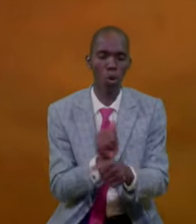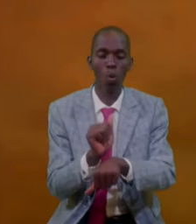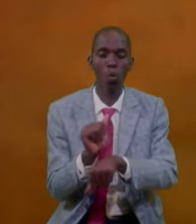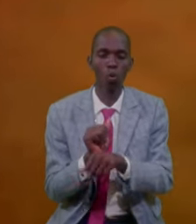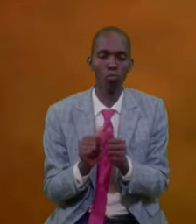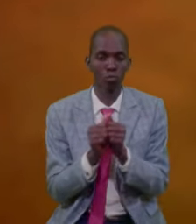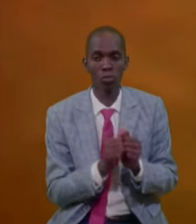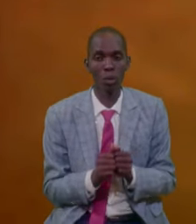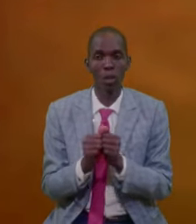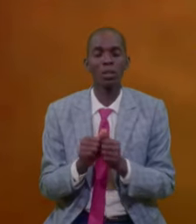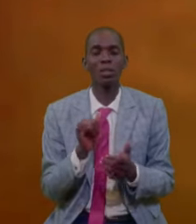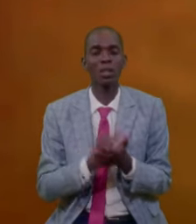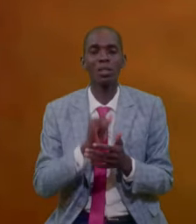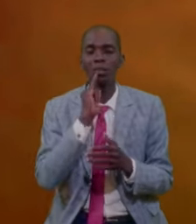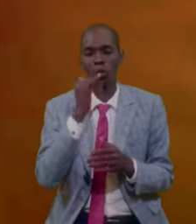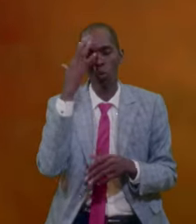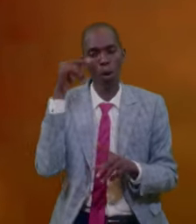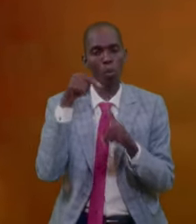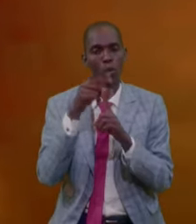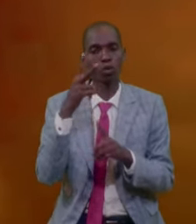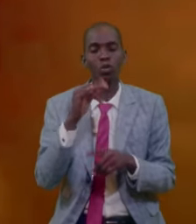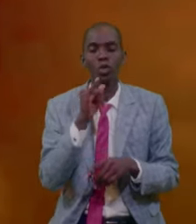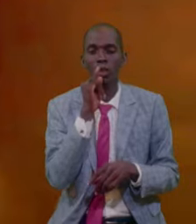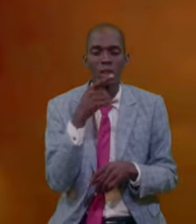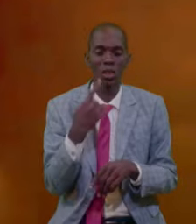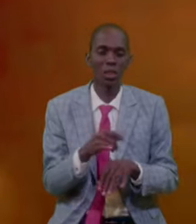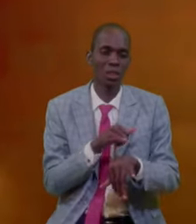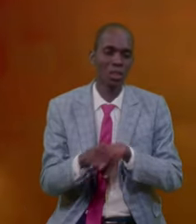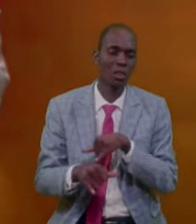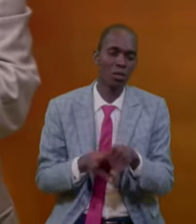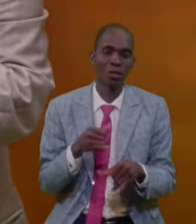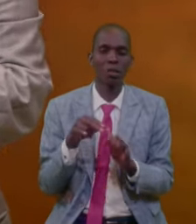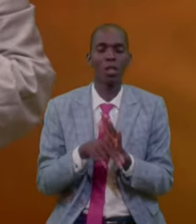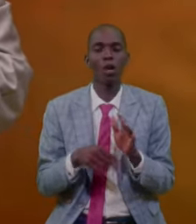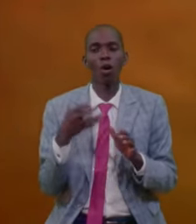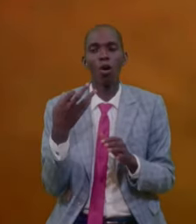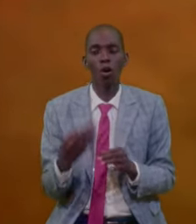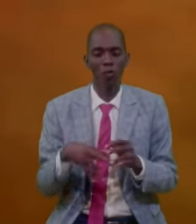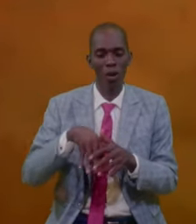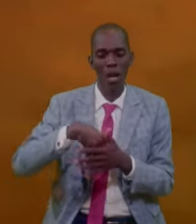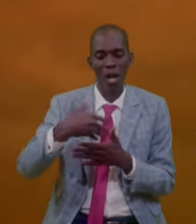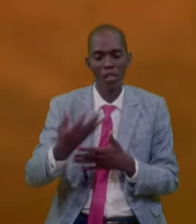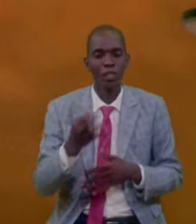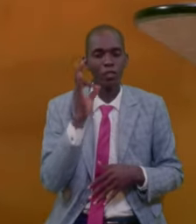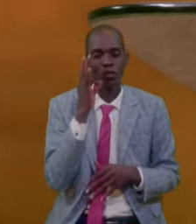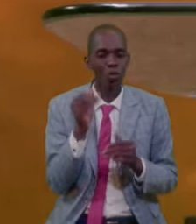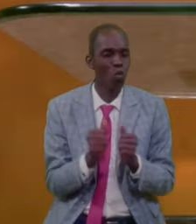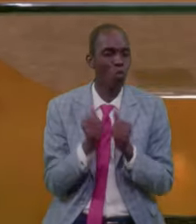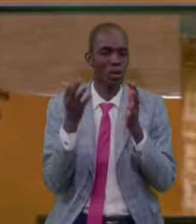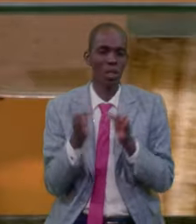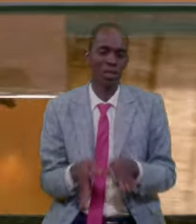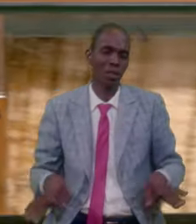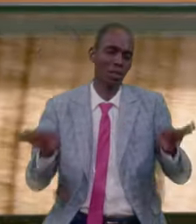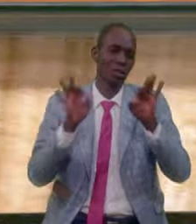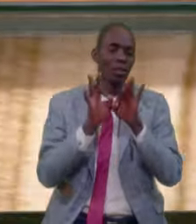the deceptiveness of external fruit without essential faith. Look at verse